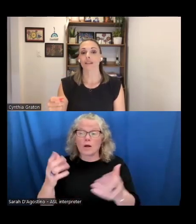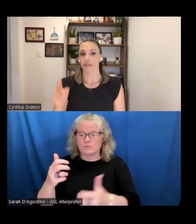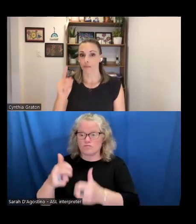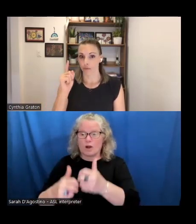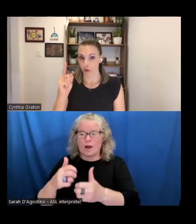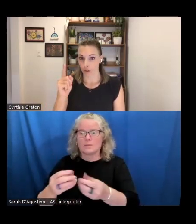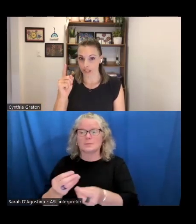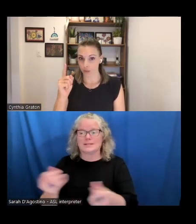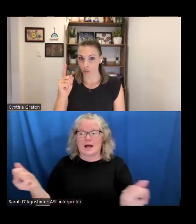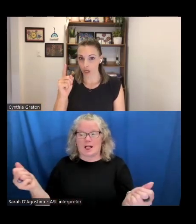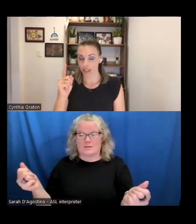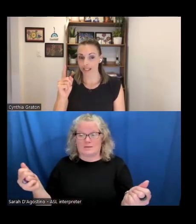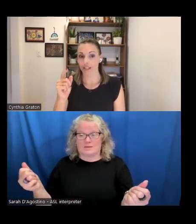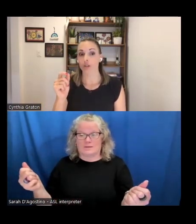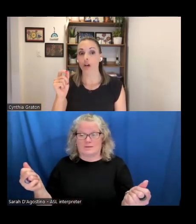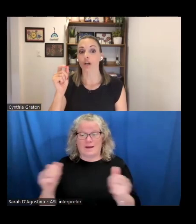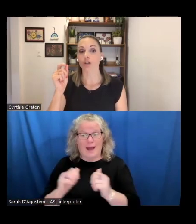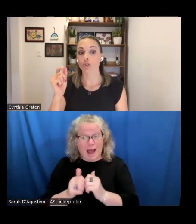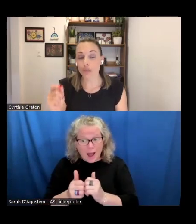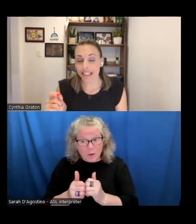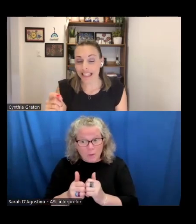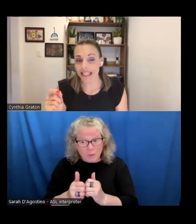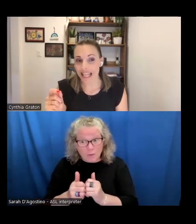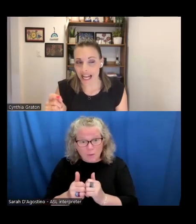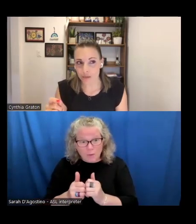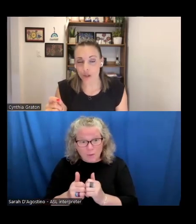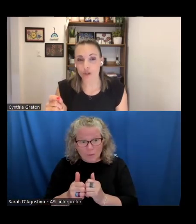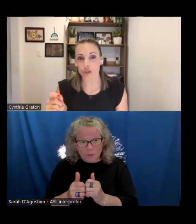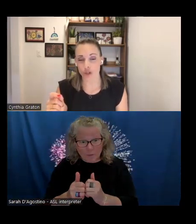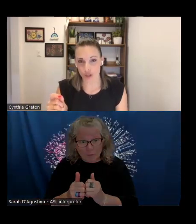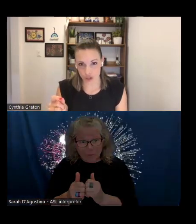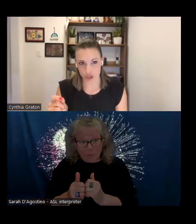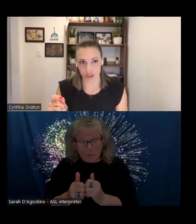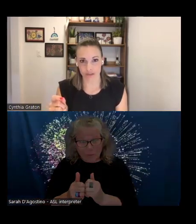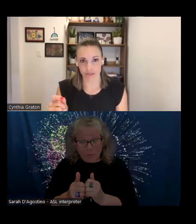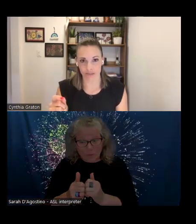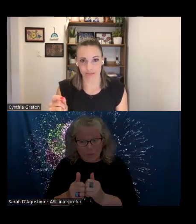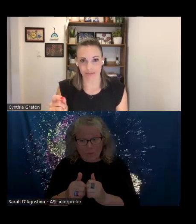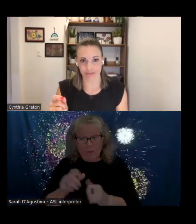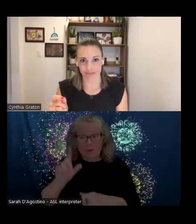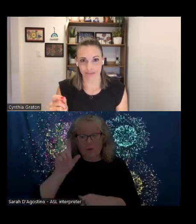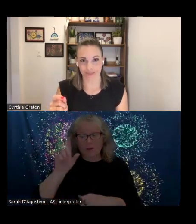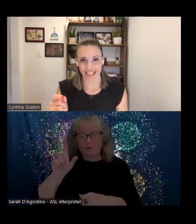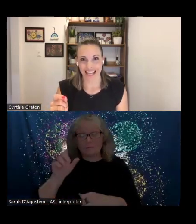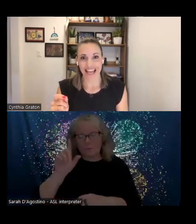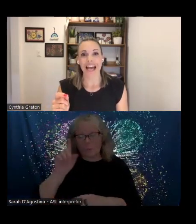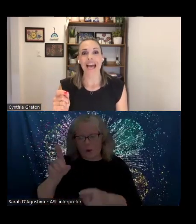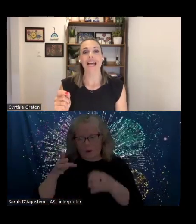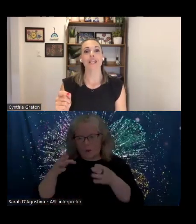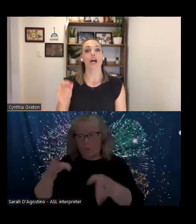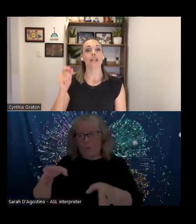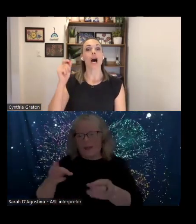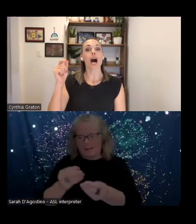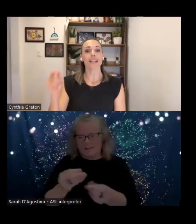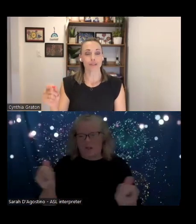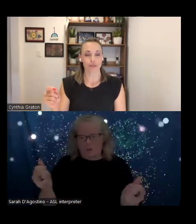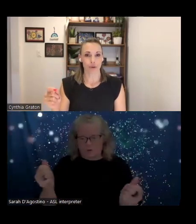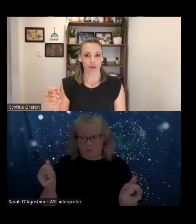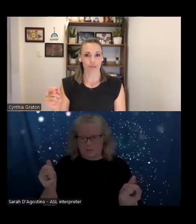with first keyword, a unilateral solution and